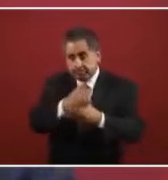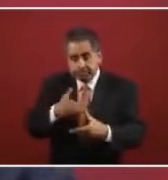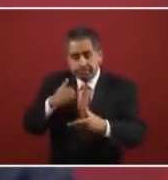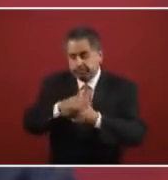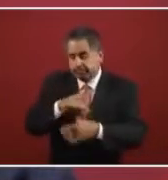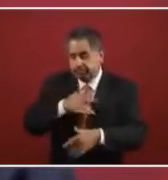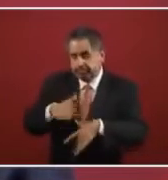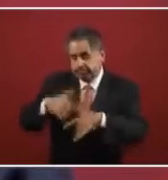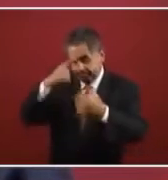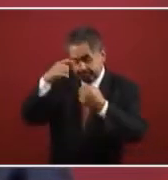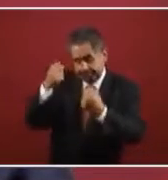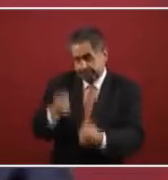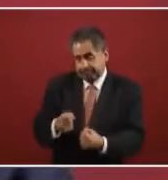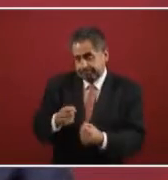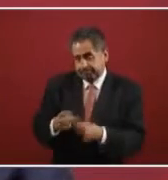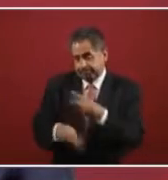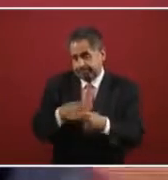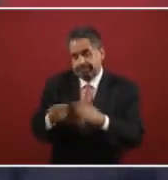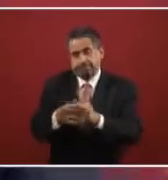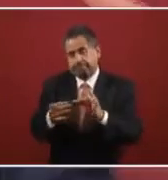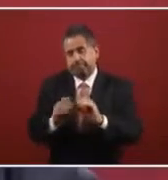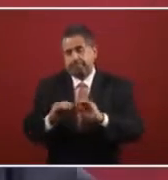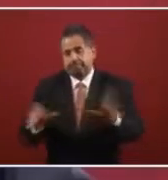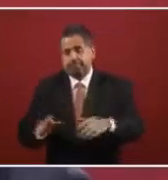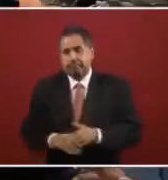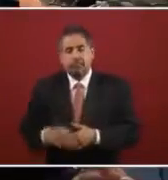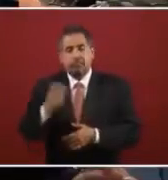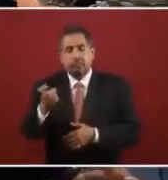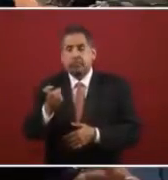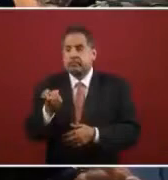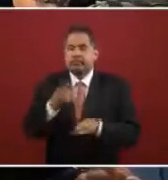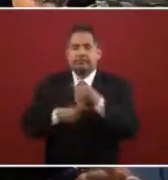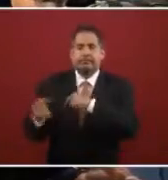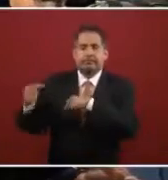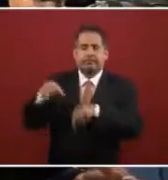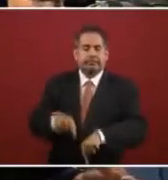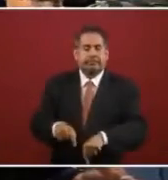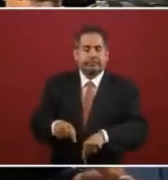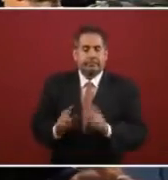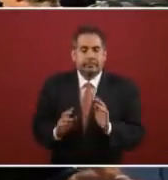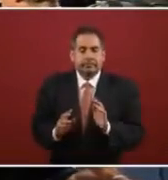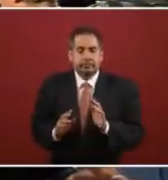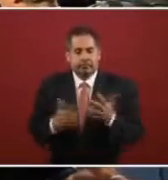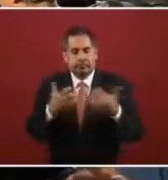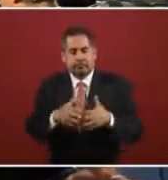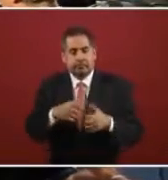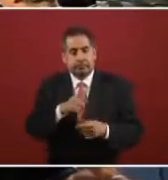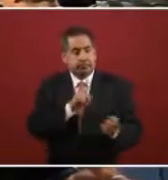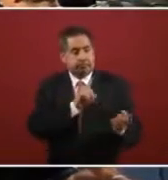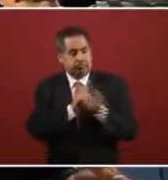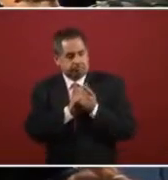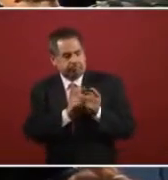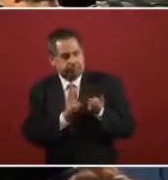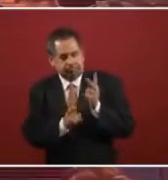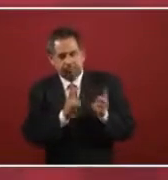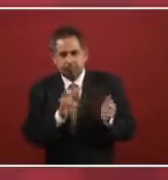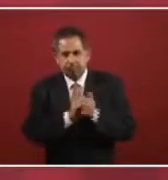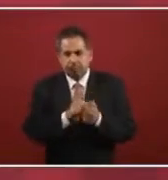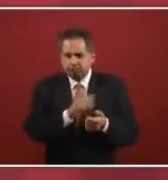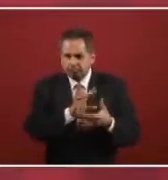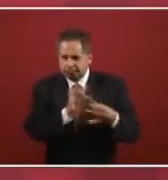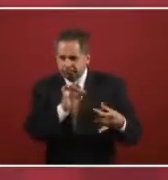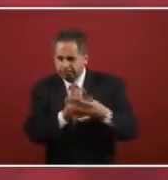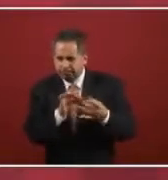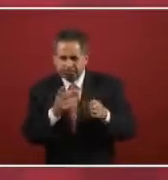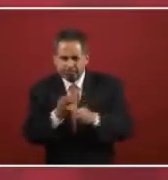visited. seguros que muy And we pronto are va a tener sure un that efecto. Por pretty eso soon it's going to vino have este results. empresario, esta And cadena that's de why we gasolineras, started, a